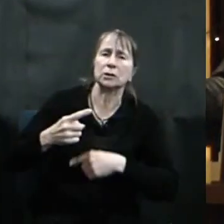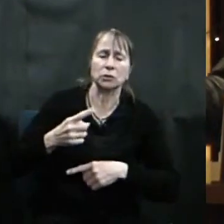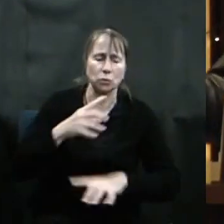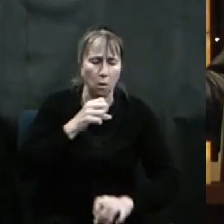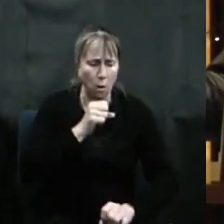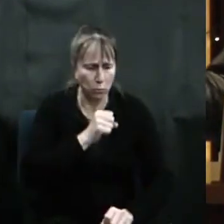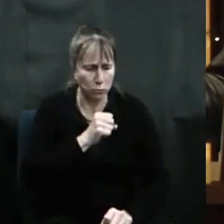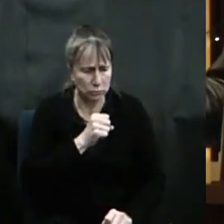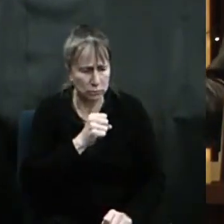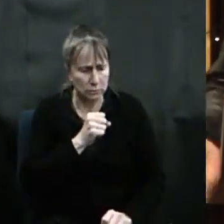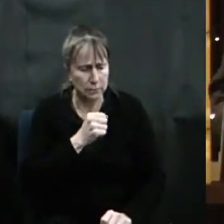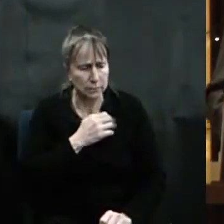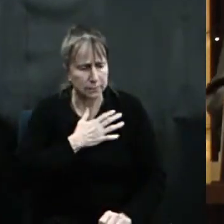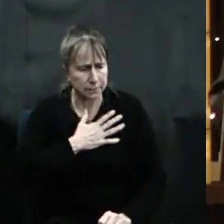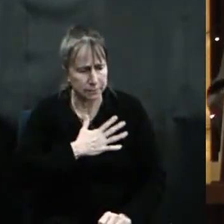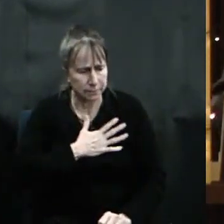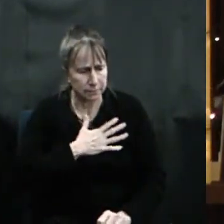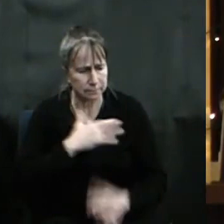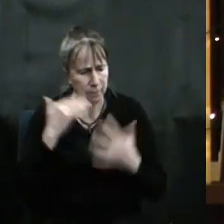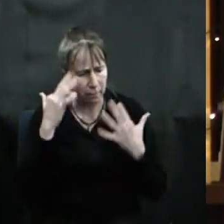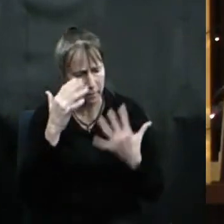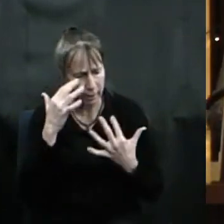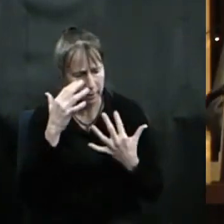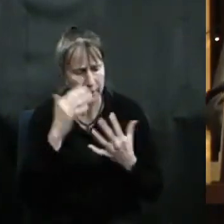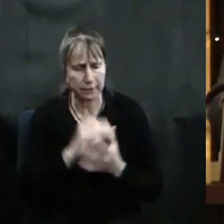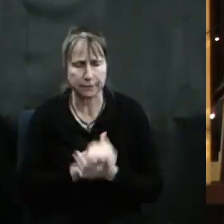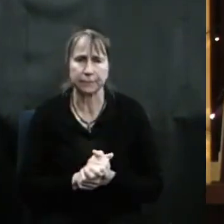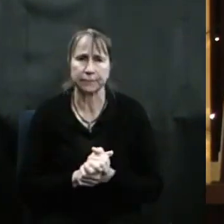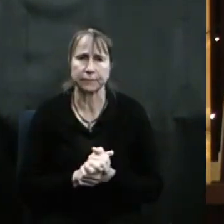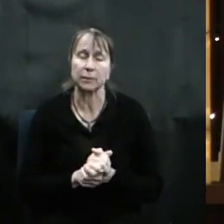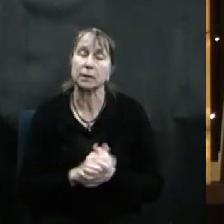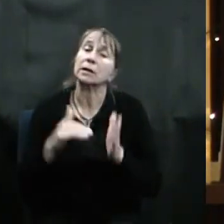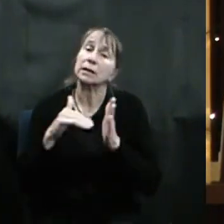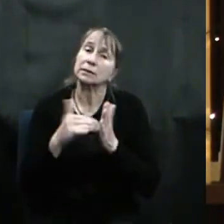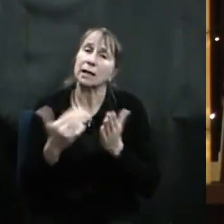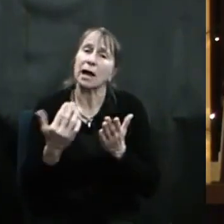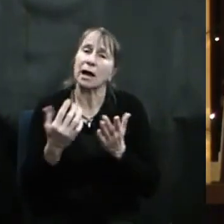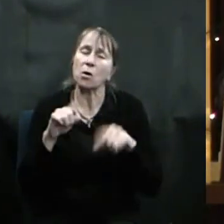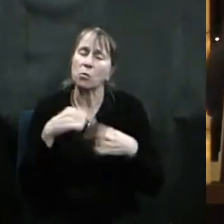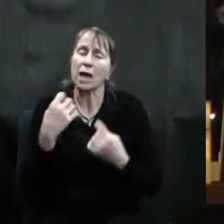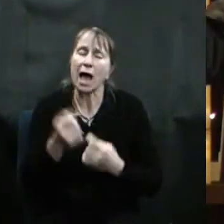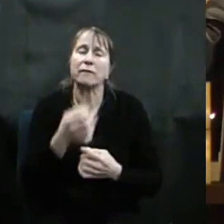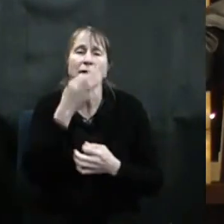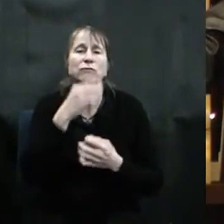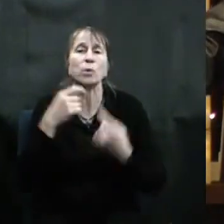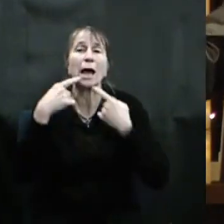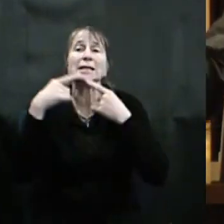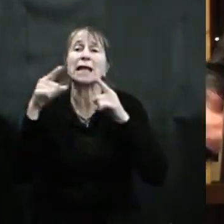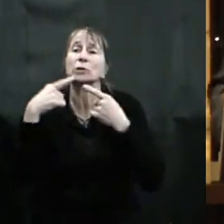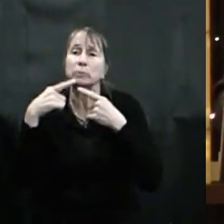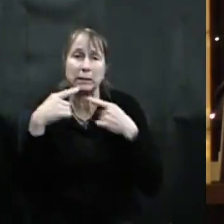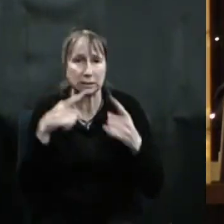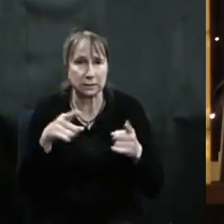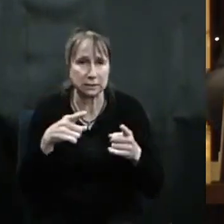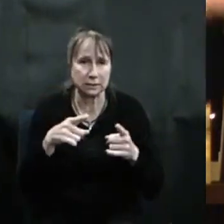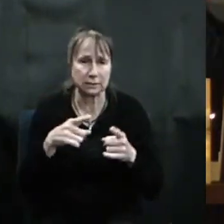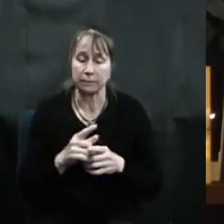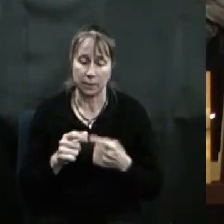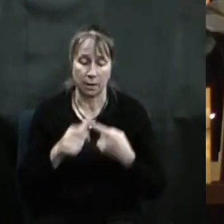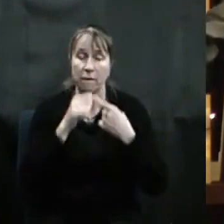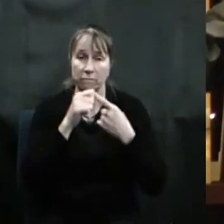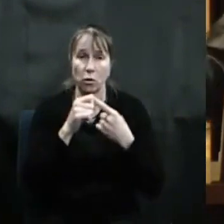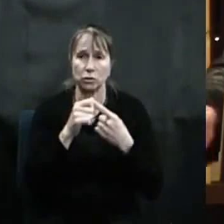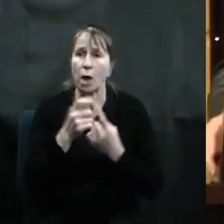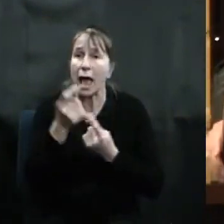Let me bring to you a couple of different announcements. The first one is an invitation for those of you who